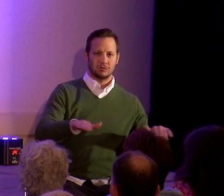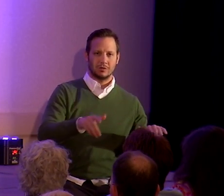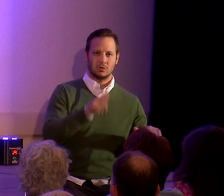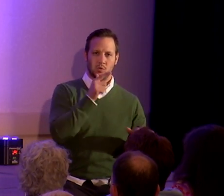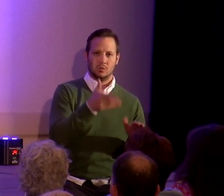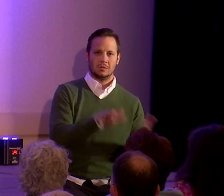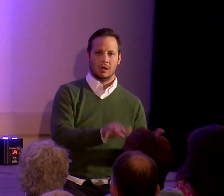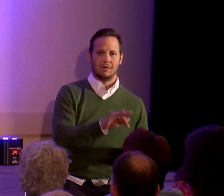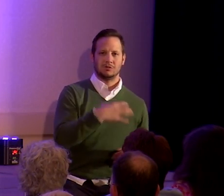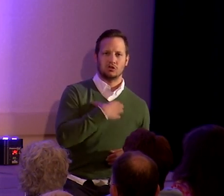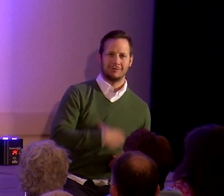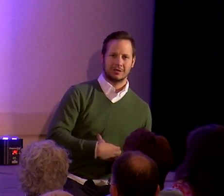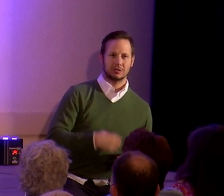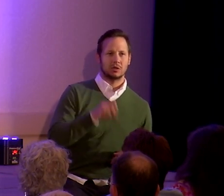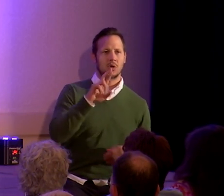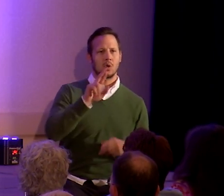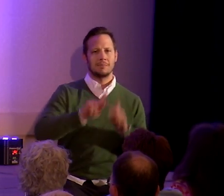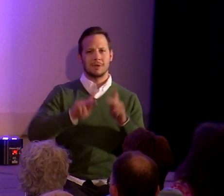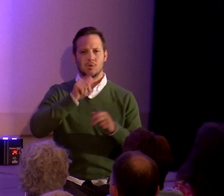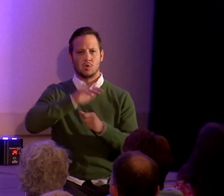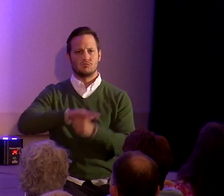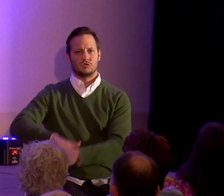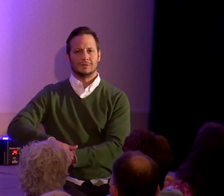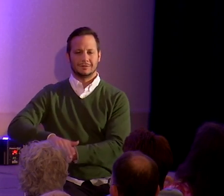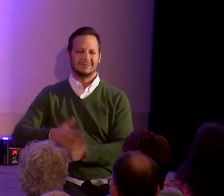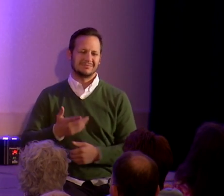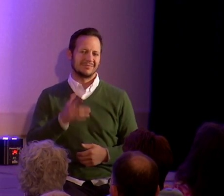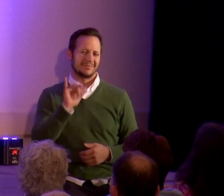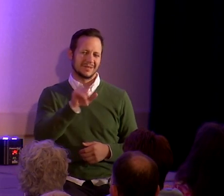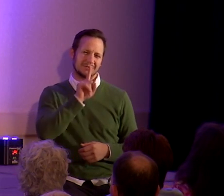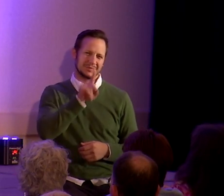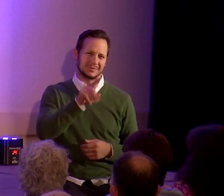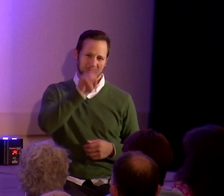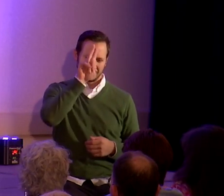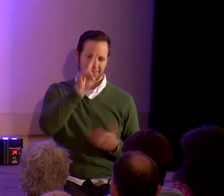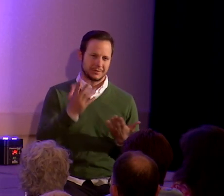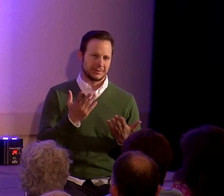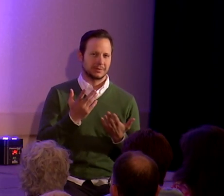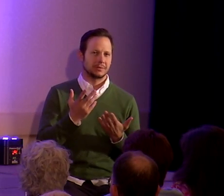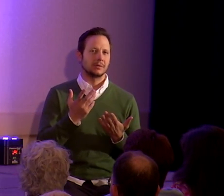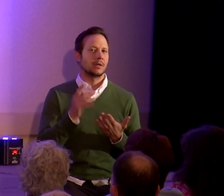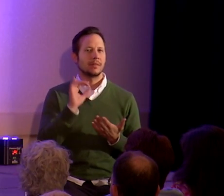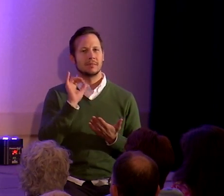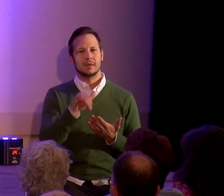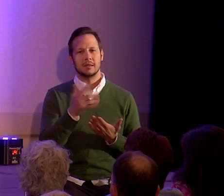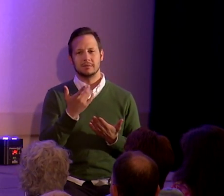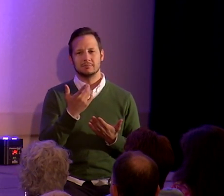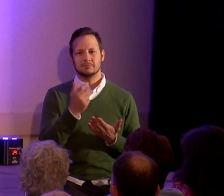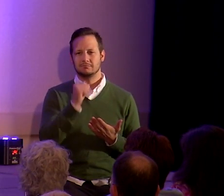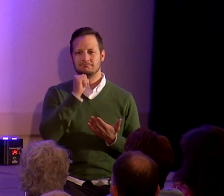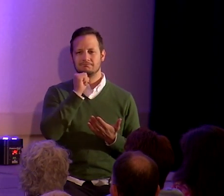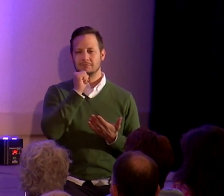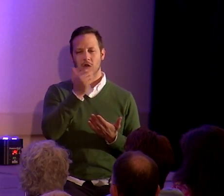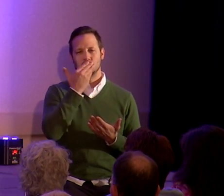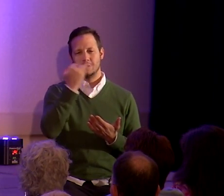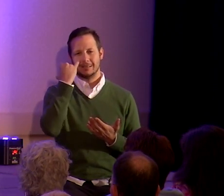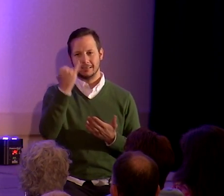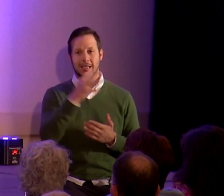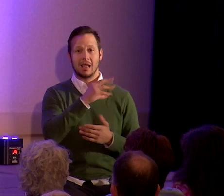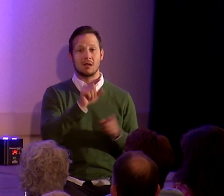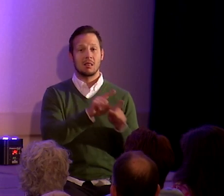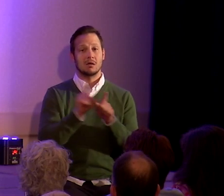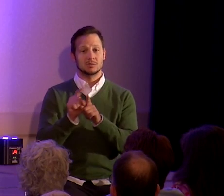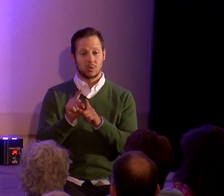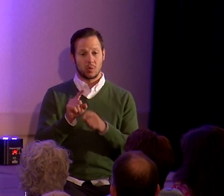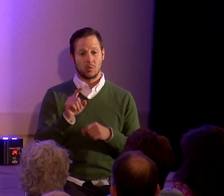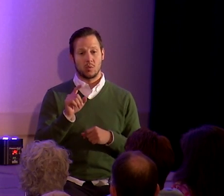starvation or people being oppressed, well, that's kind of stupid. I think it's really just not a good idea. And what it also does